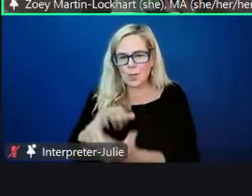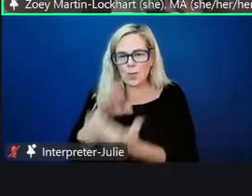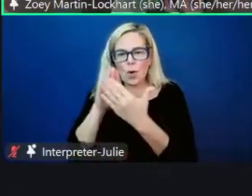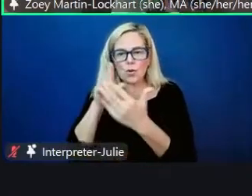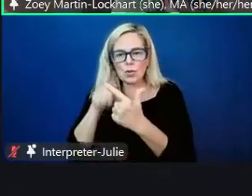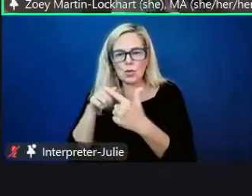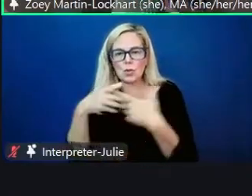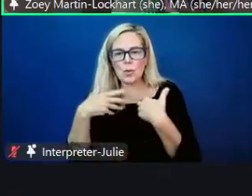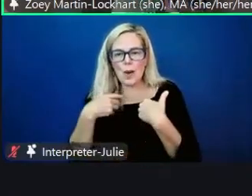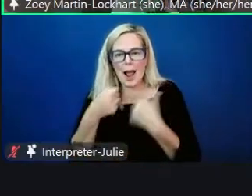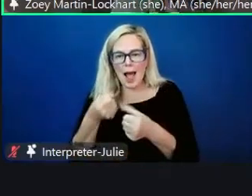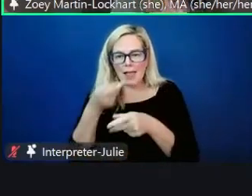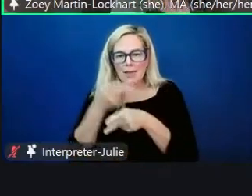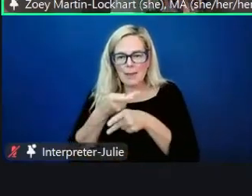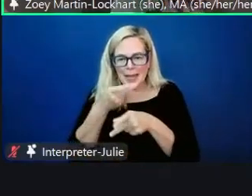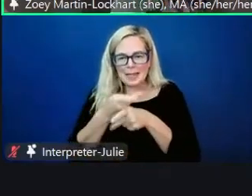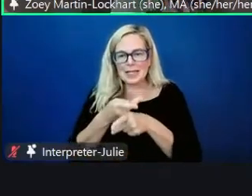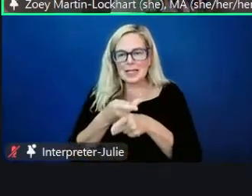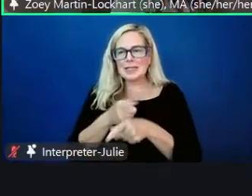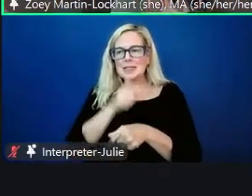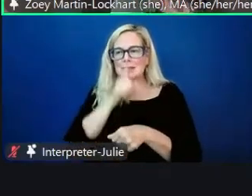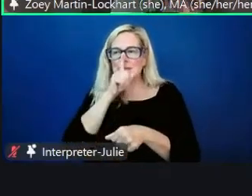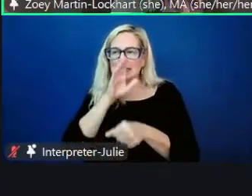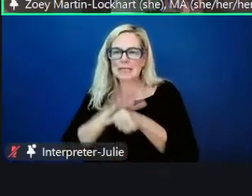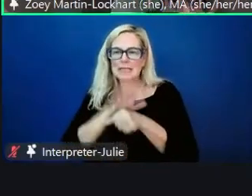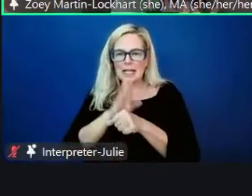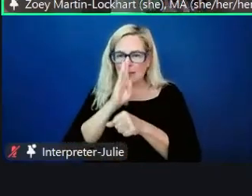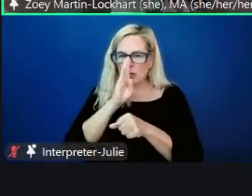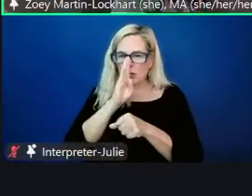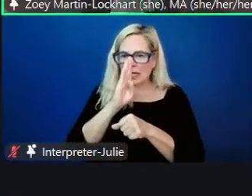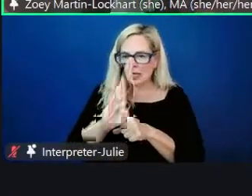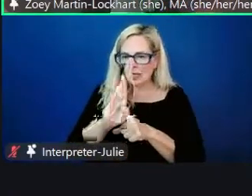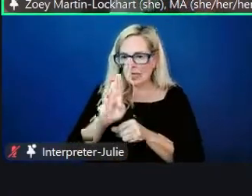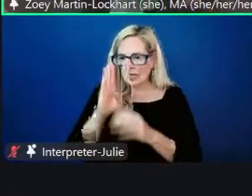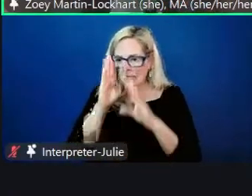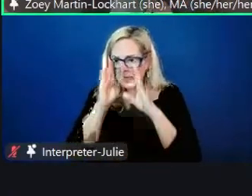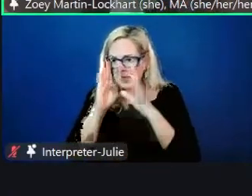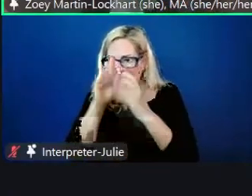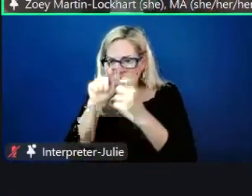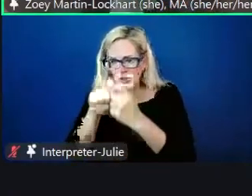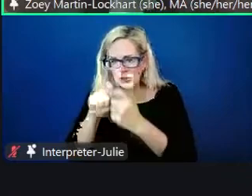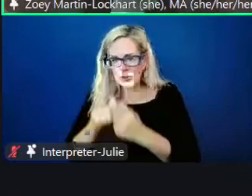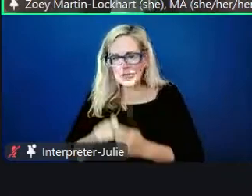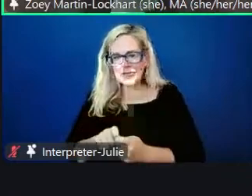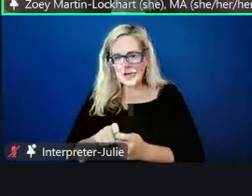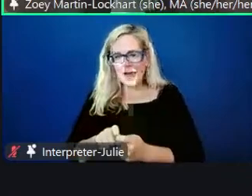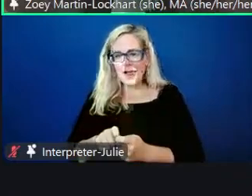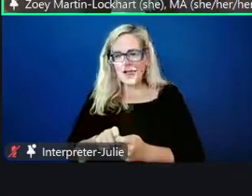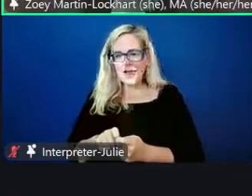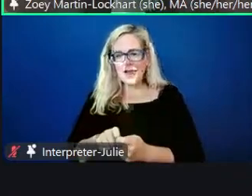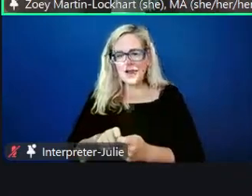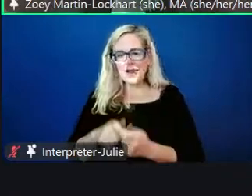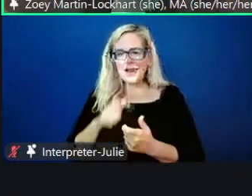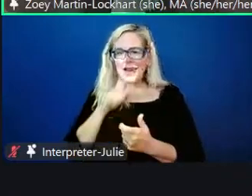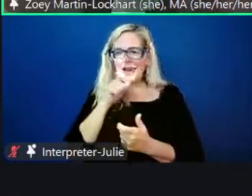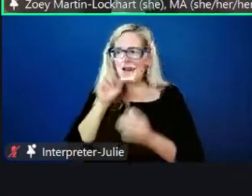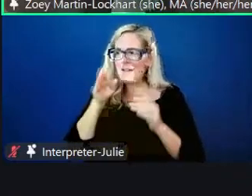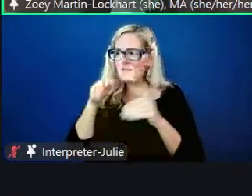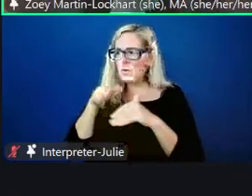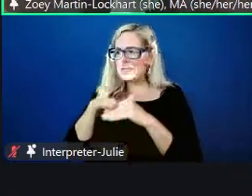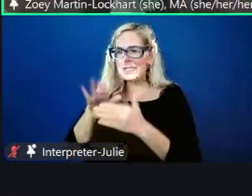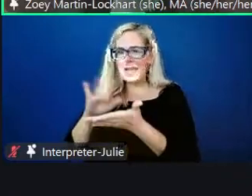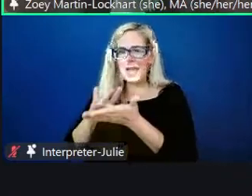in deliberateness, attention to detail, and relationality rather than in medicalized cure or